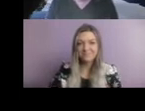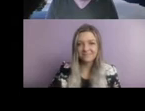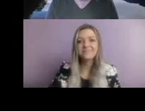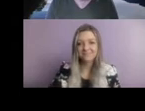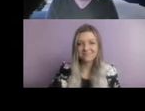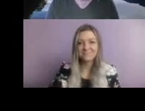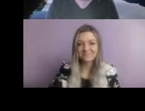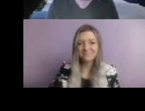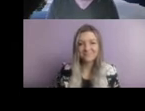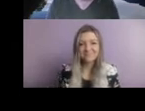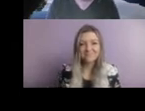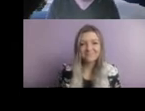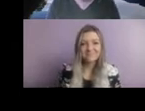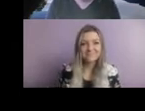online.